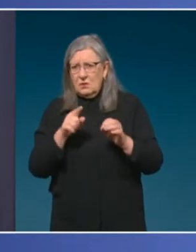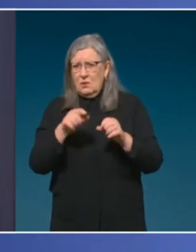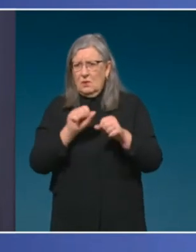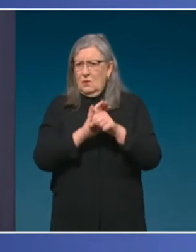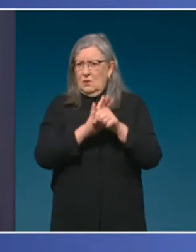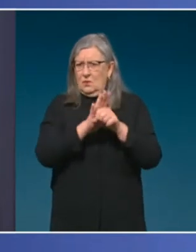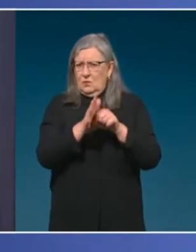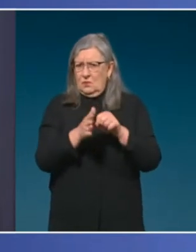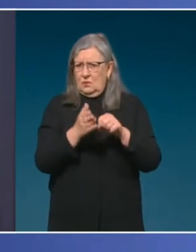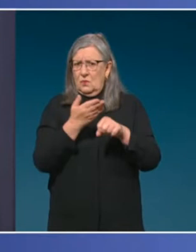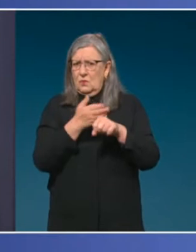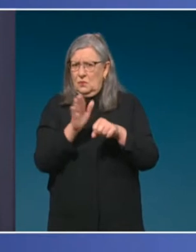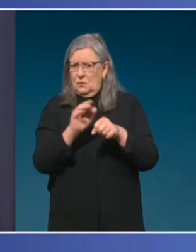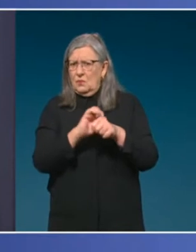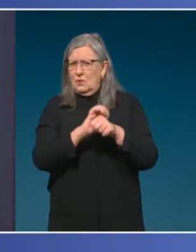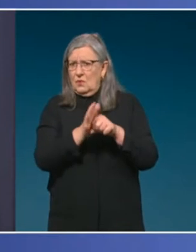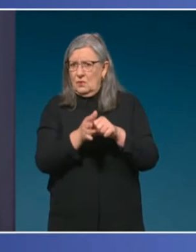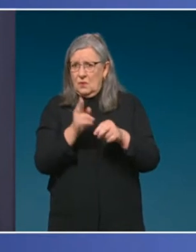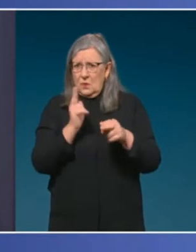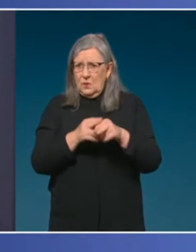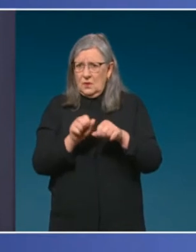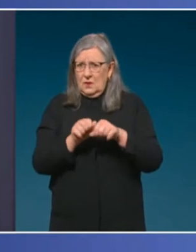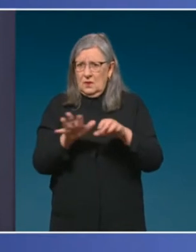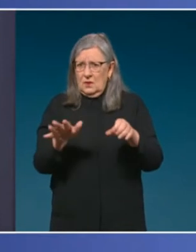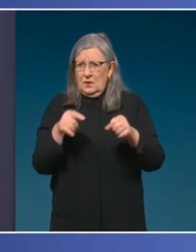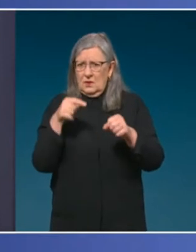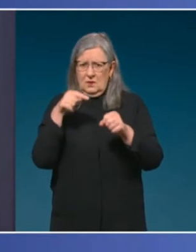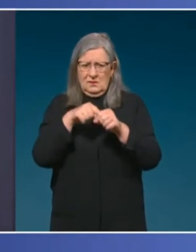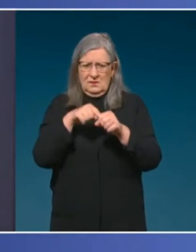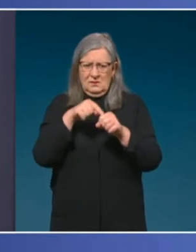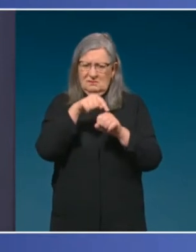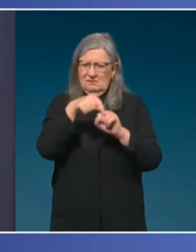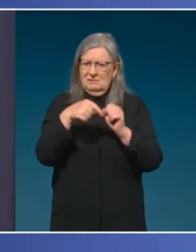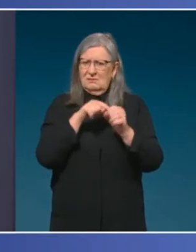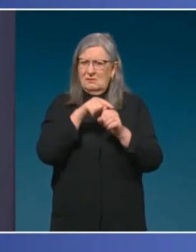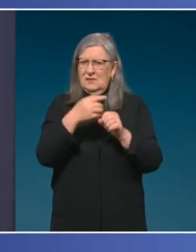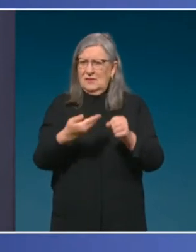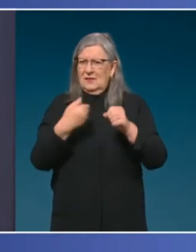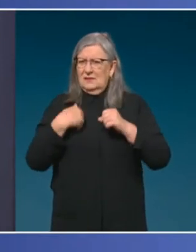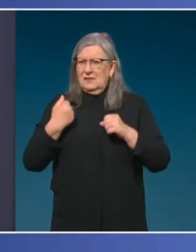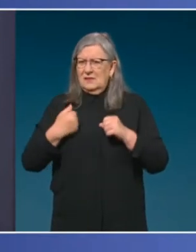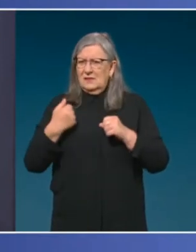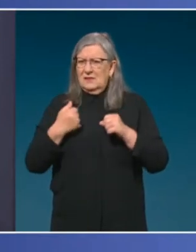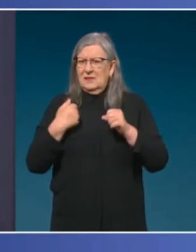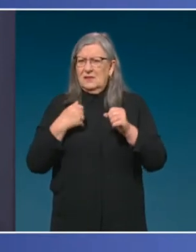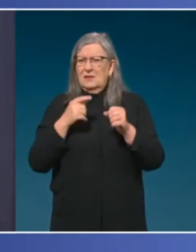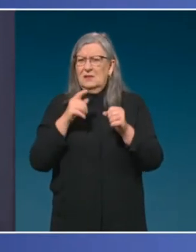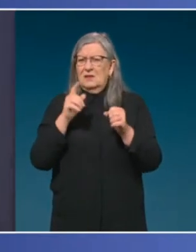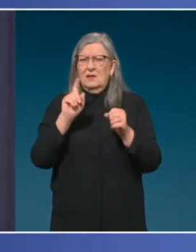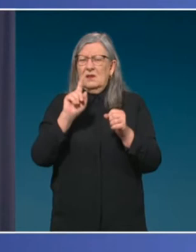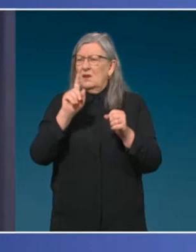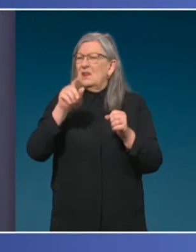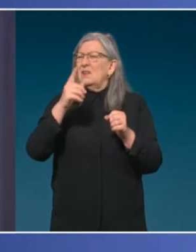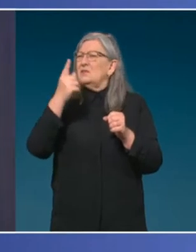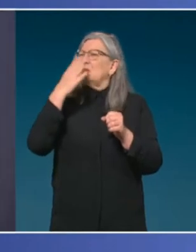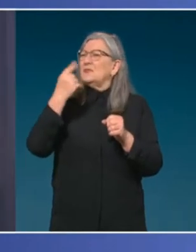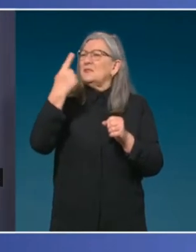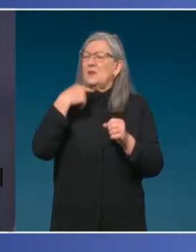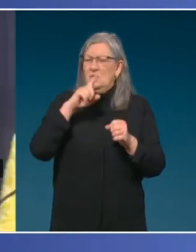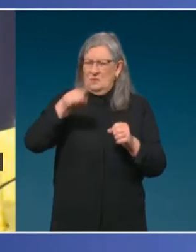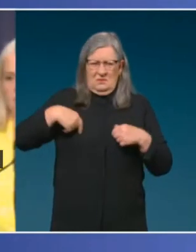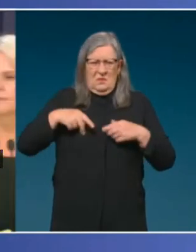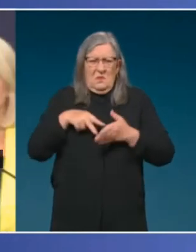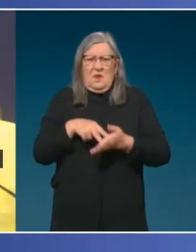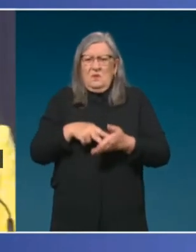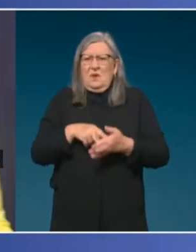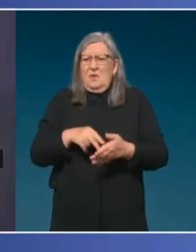severe. So can you talk about what we're waiting on to find out whether it's more severe, when you think we may be able